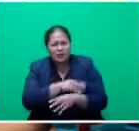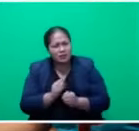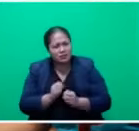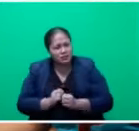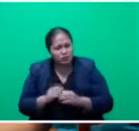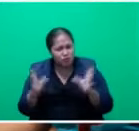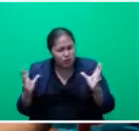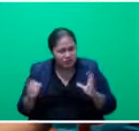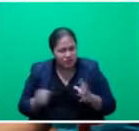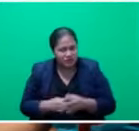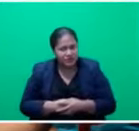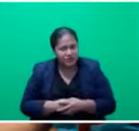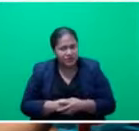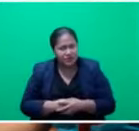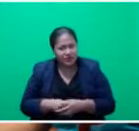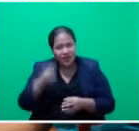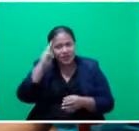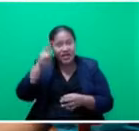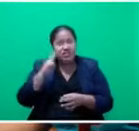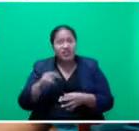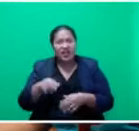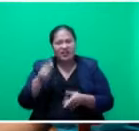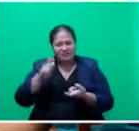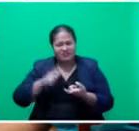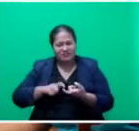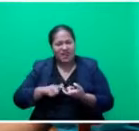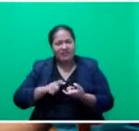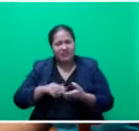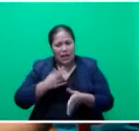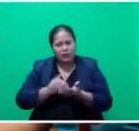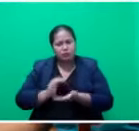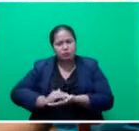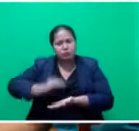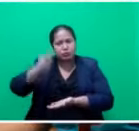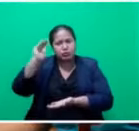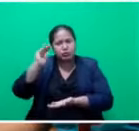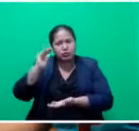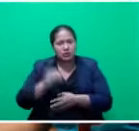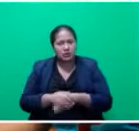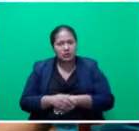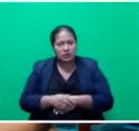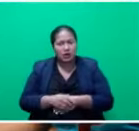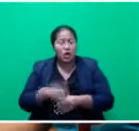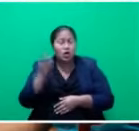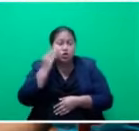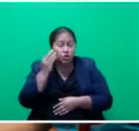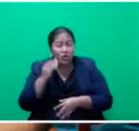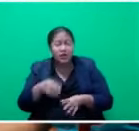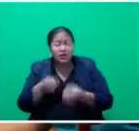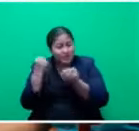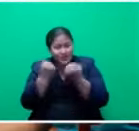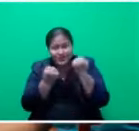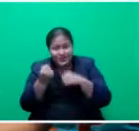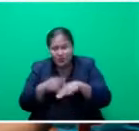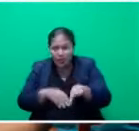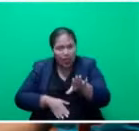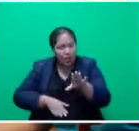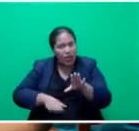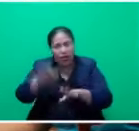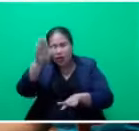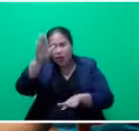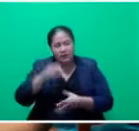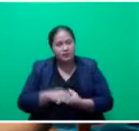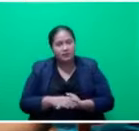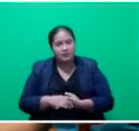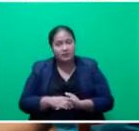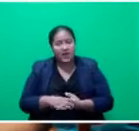debt is really as big as our economy. The sugar industry is on its knees. The rates of violence against women and children are some of the highest